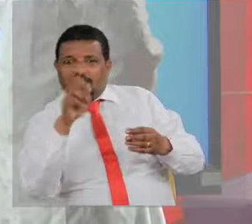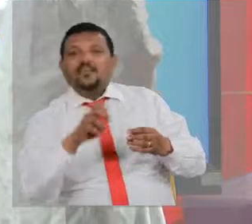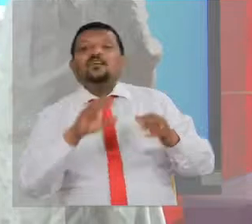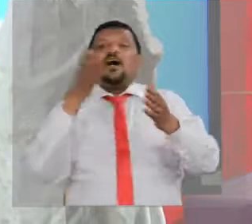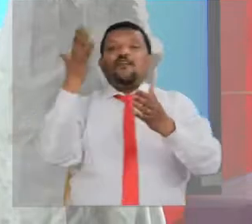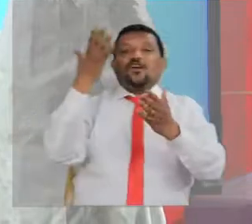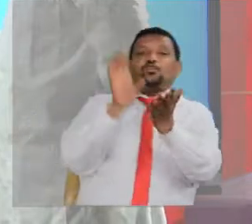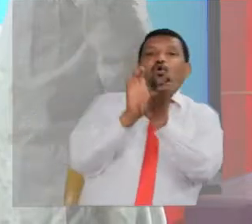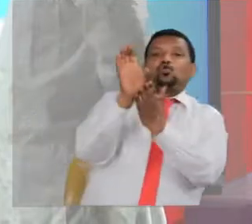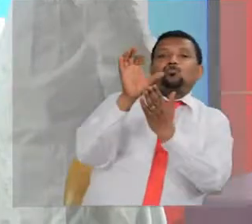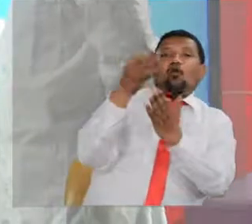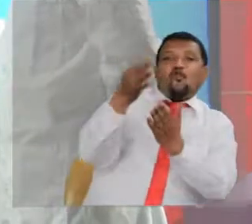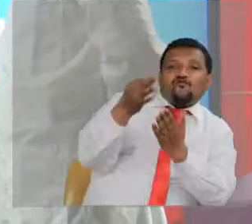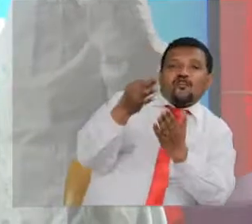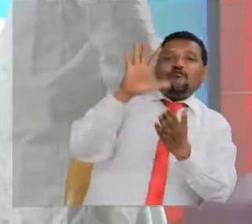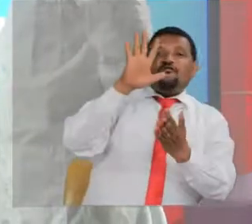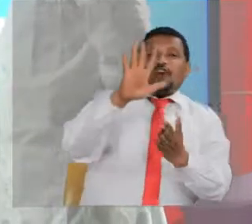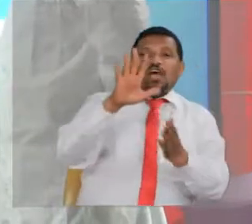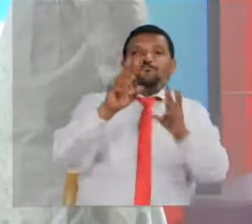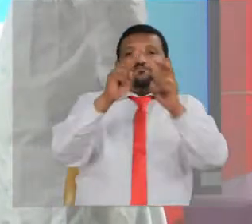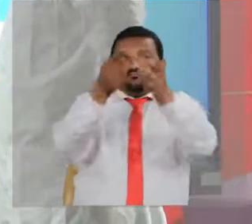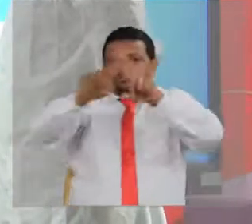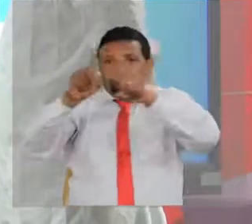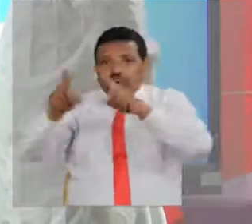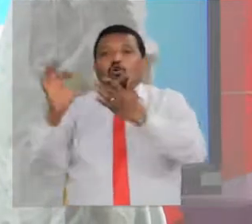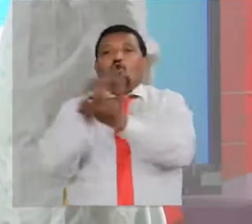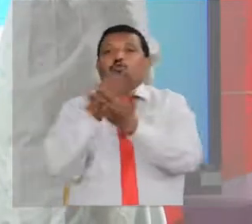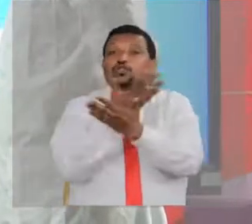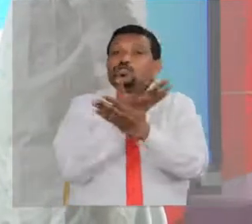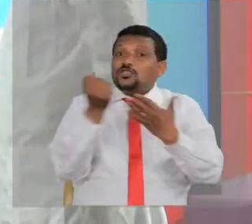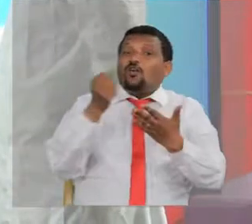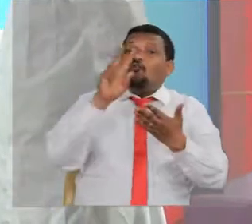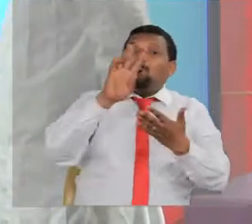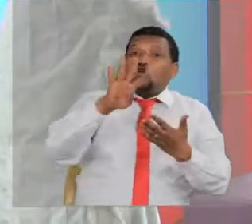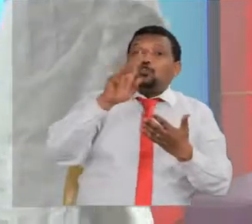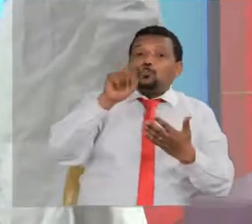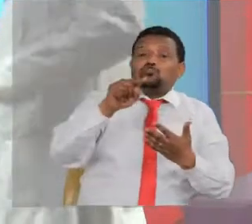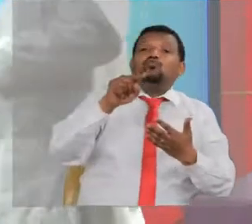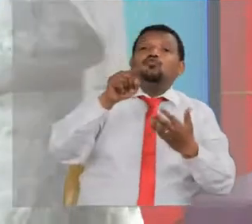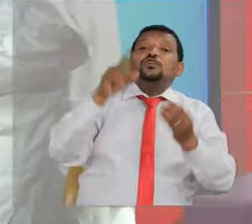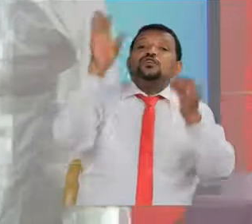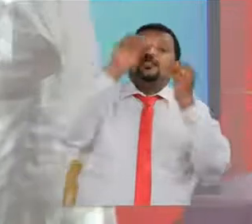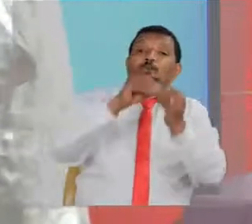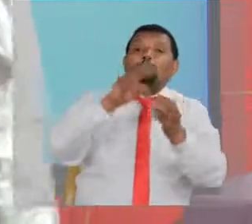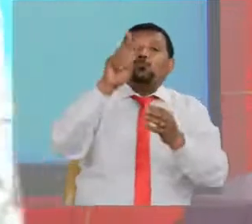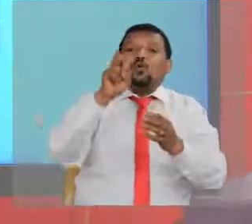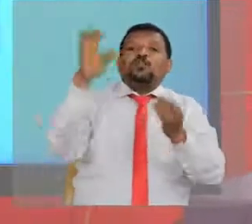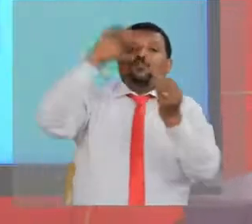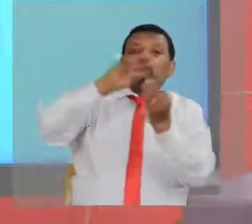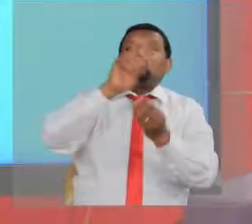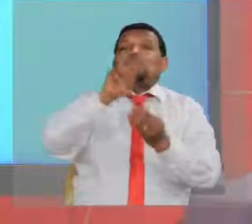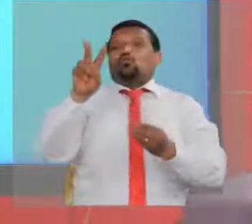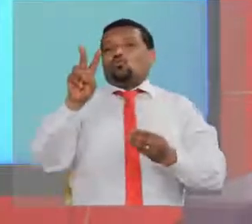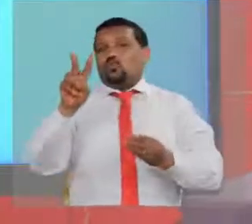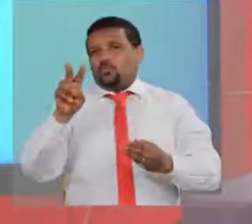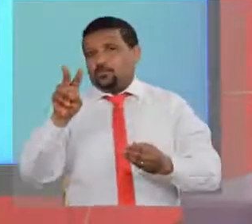The average cost of 5 units of a commodity is 42, which is the sum of 20 and 22.